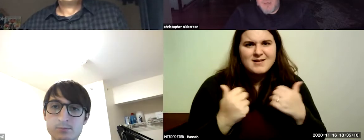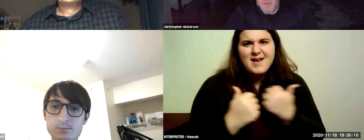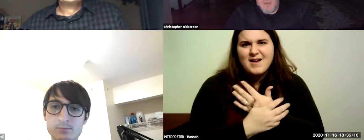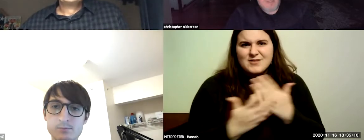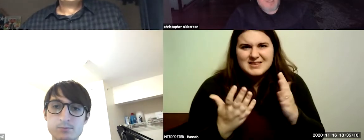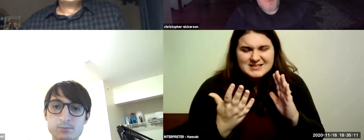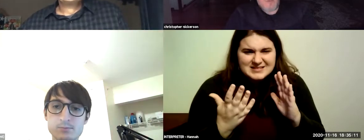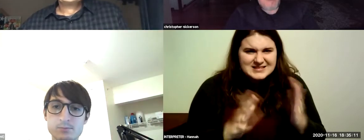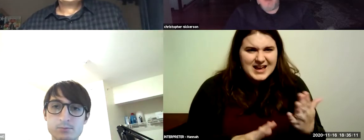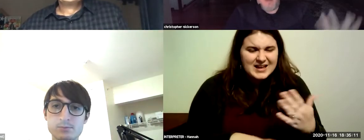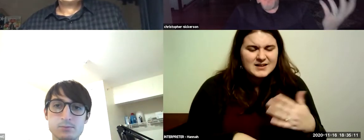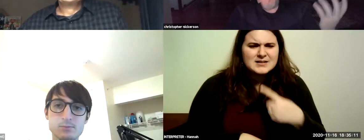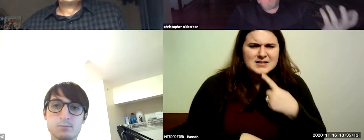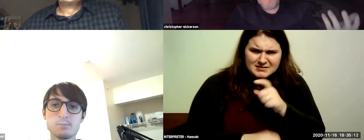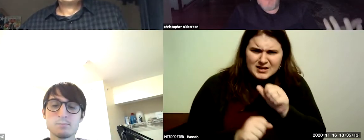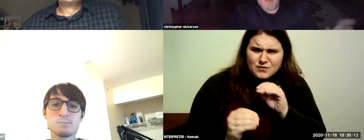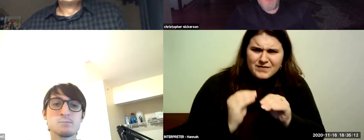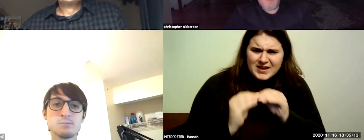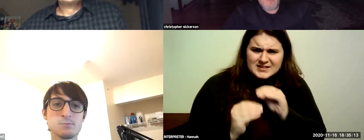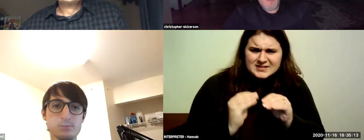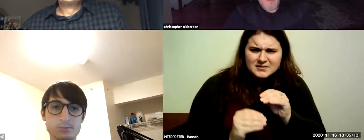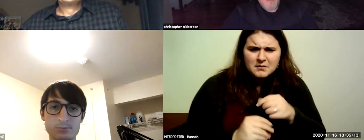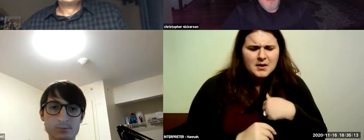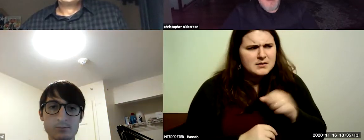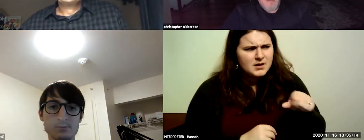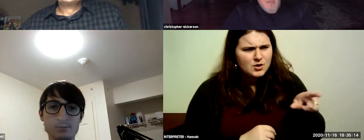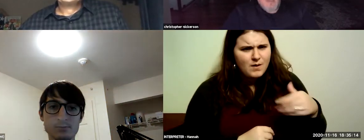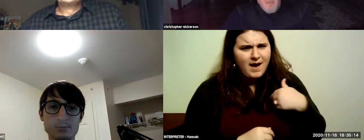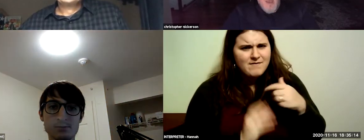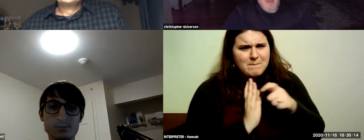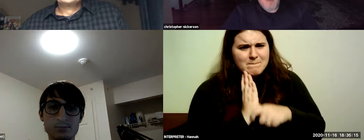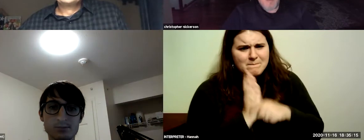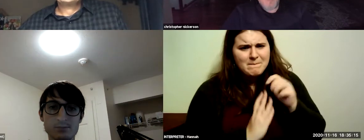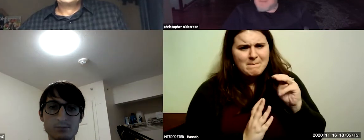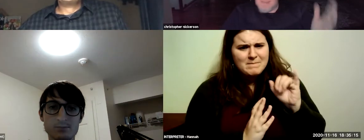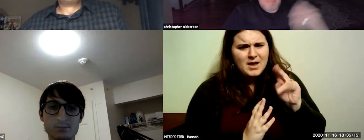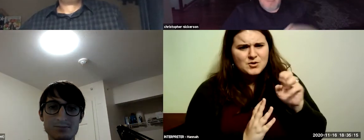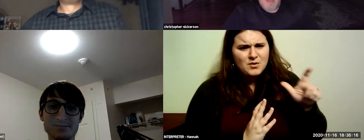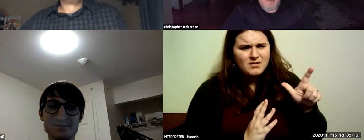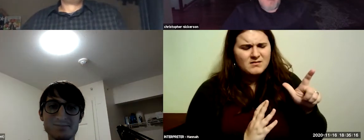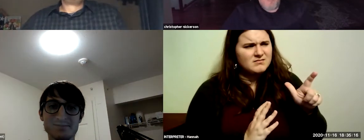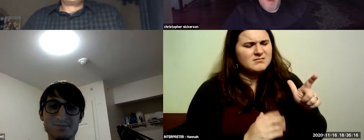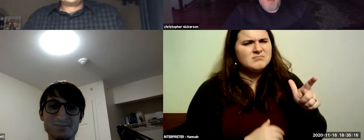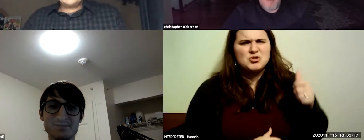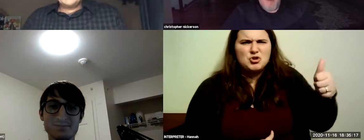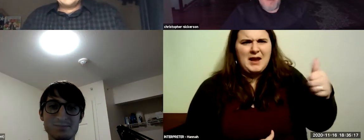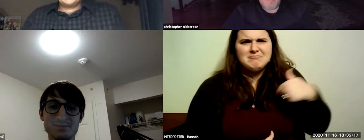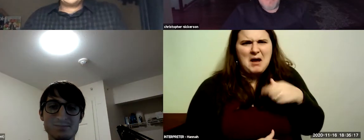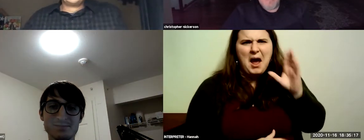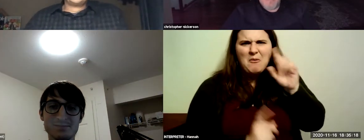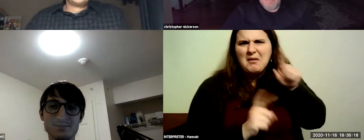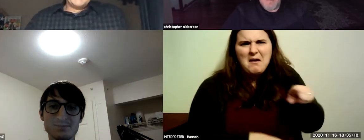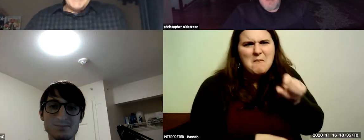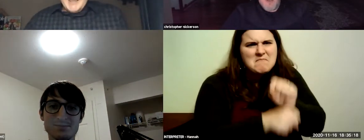like, he's like, can you fix it? I'm like, yeah, do you have a manual? And he's like, yeah, I got a manual. And I was like, I got it. No problem. I'll be right